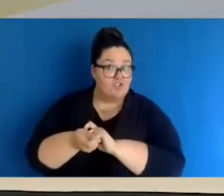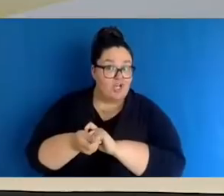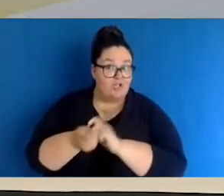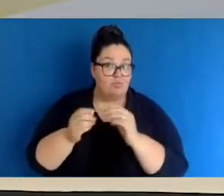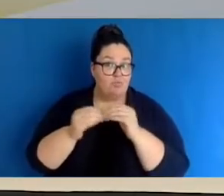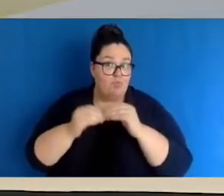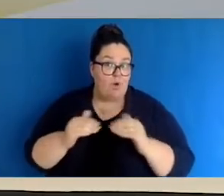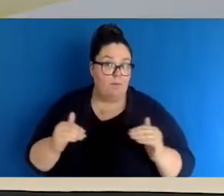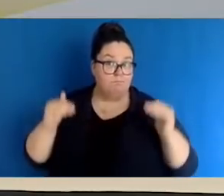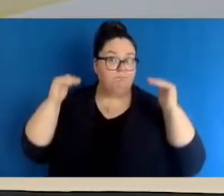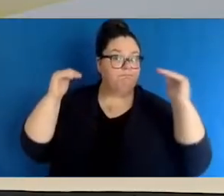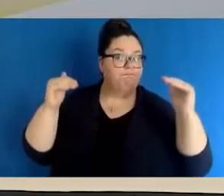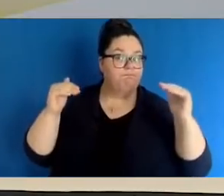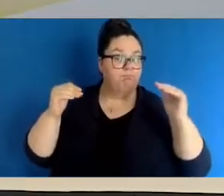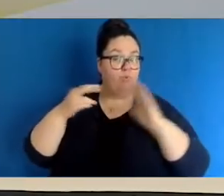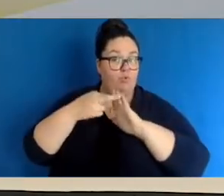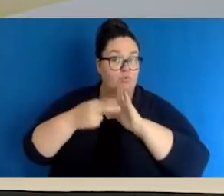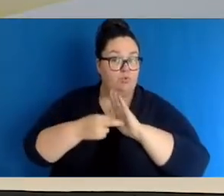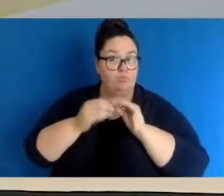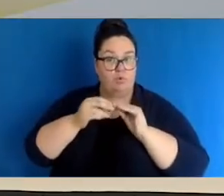risk